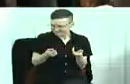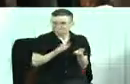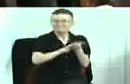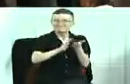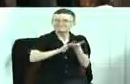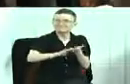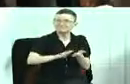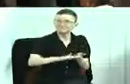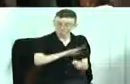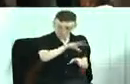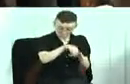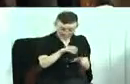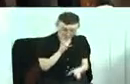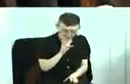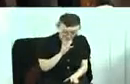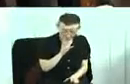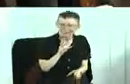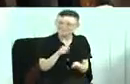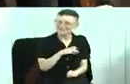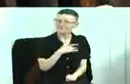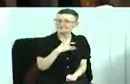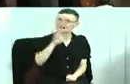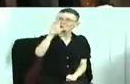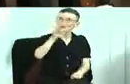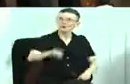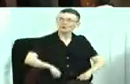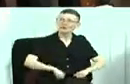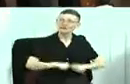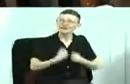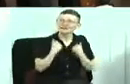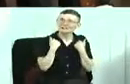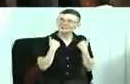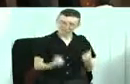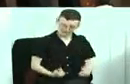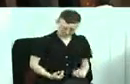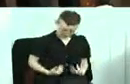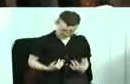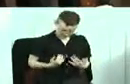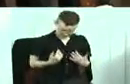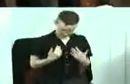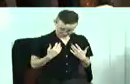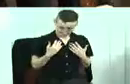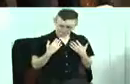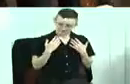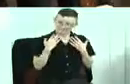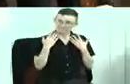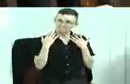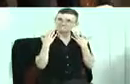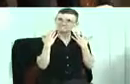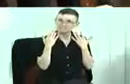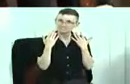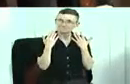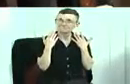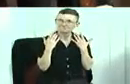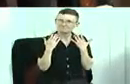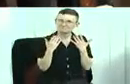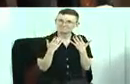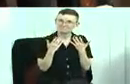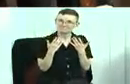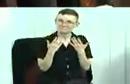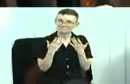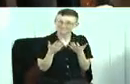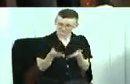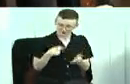we may feel your life thriving in us and through us, a life renewed. We ask all these things in your many